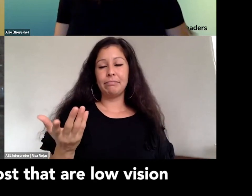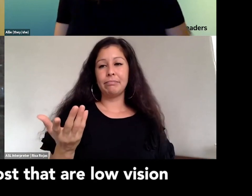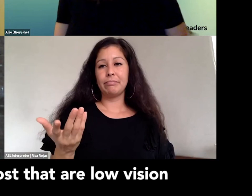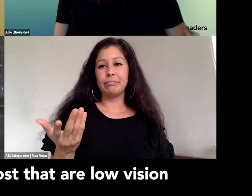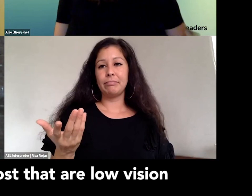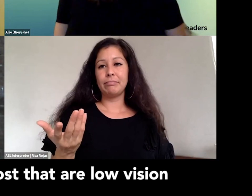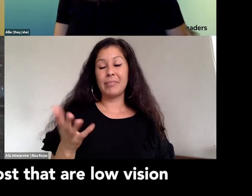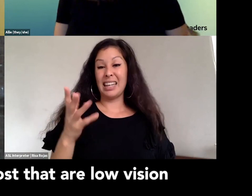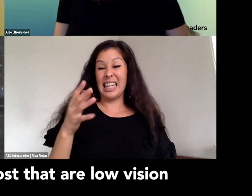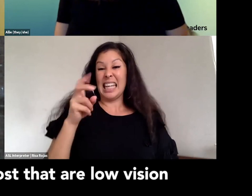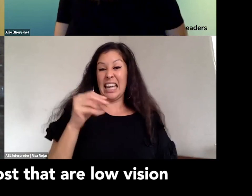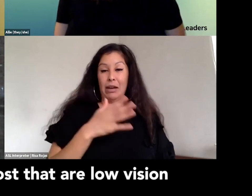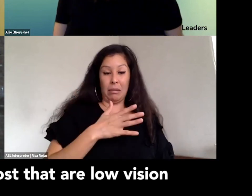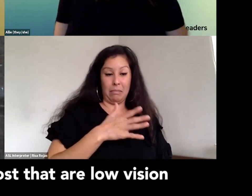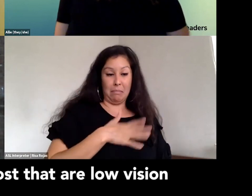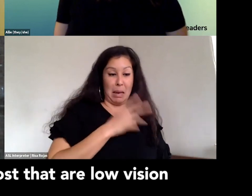community itself,